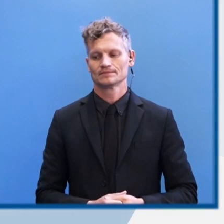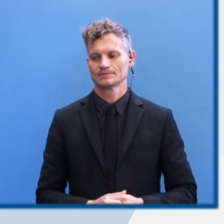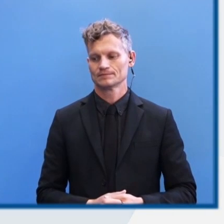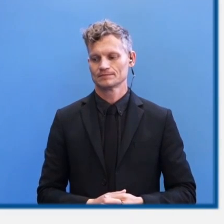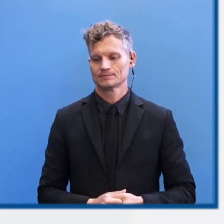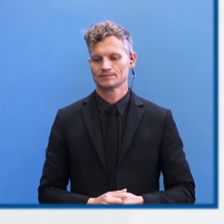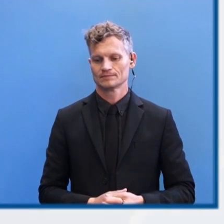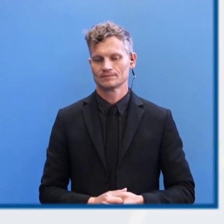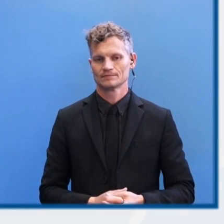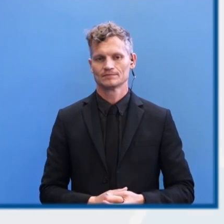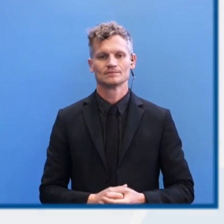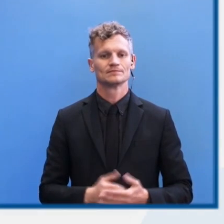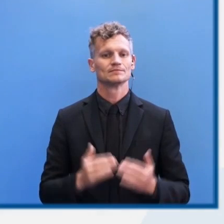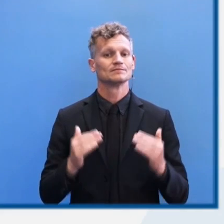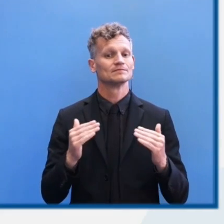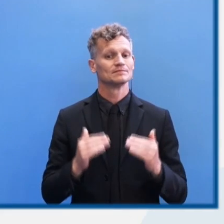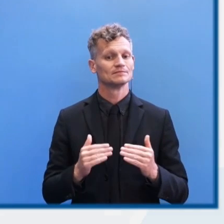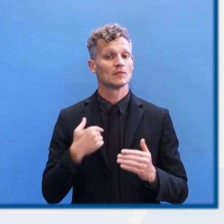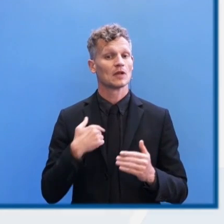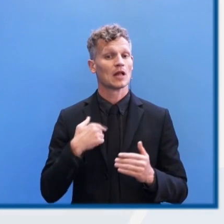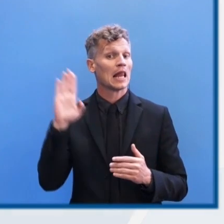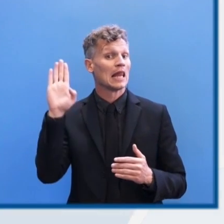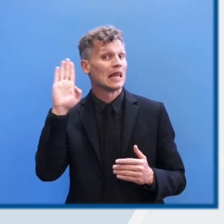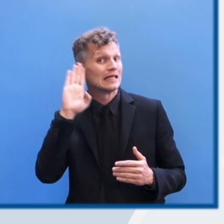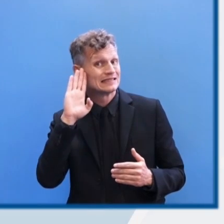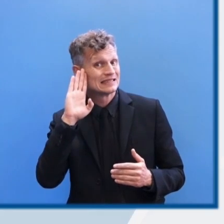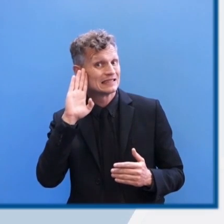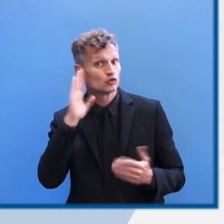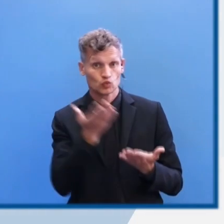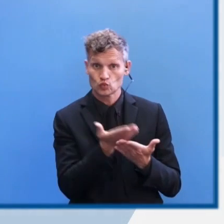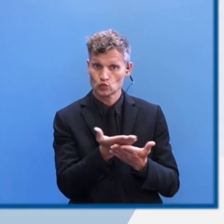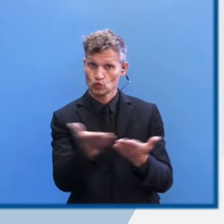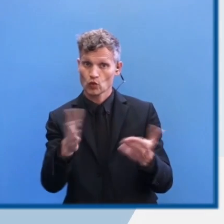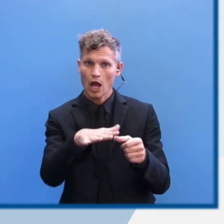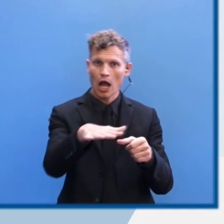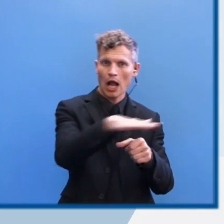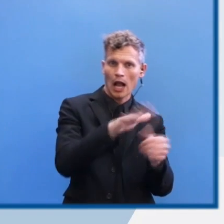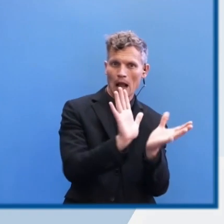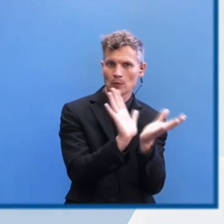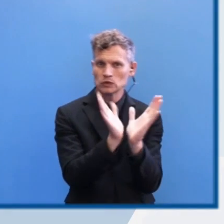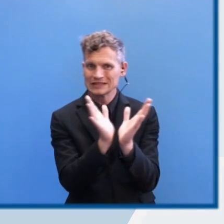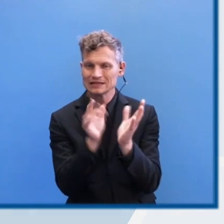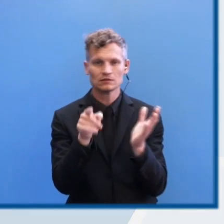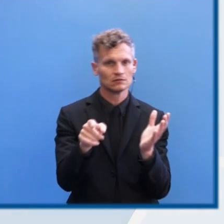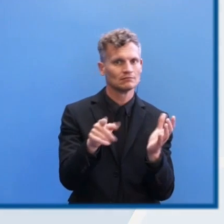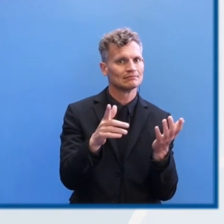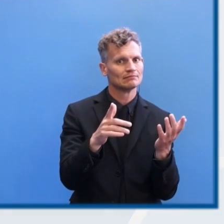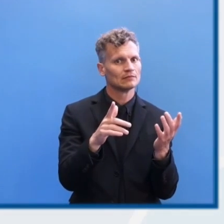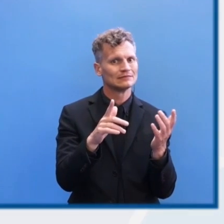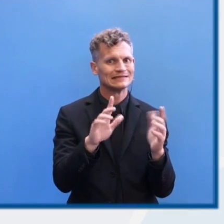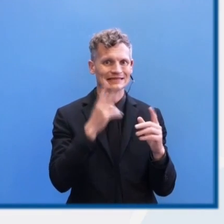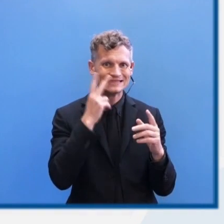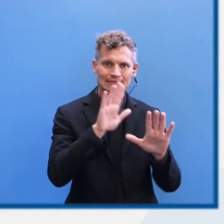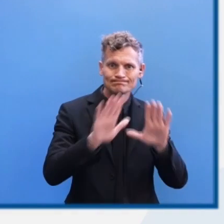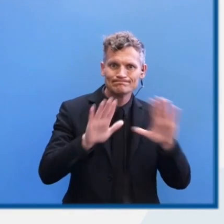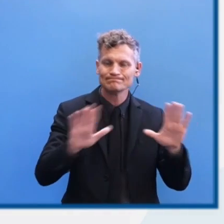Listen to the voice of the communities, local authorities, local actors, and allow the civil